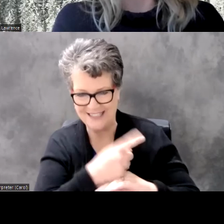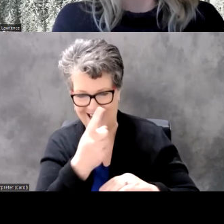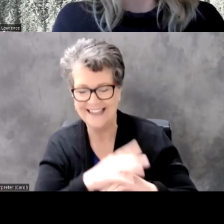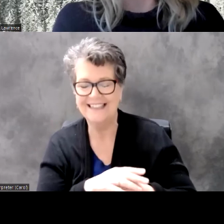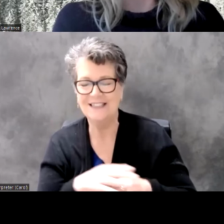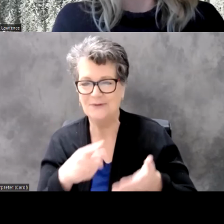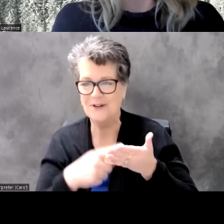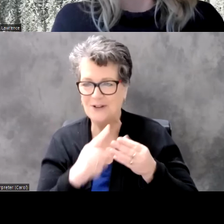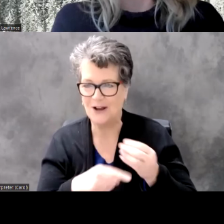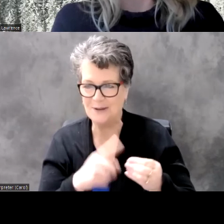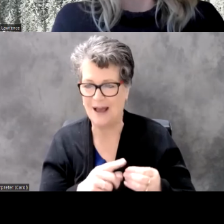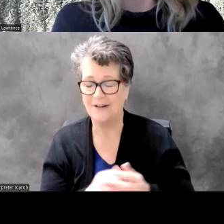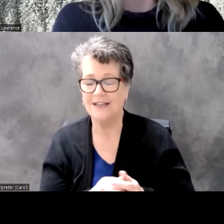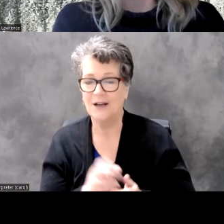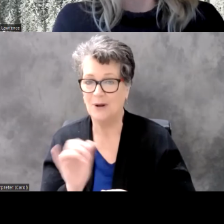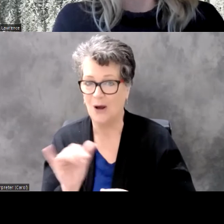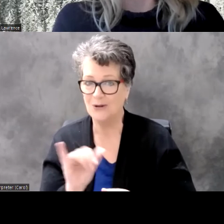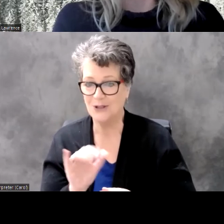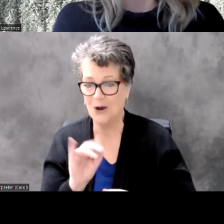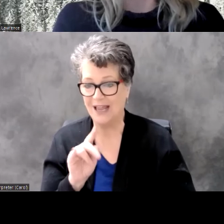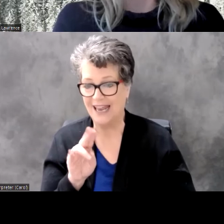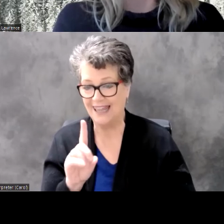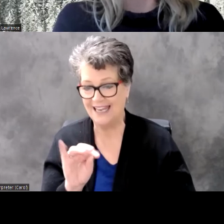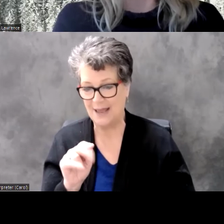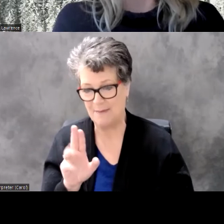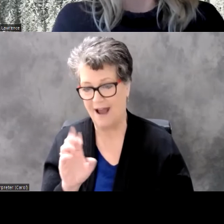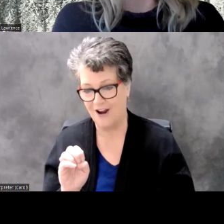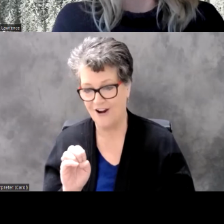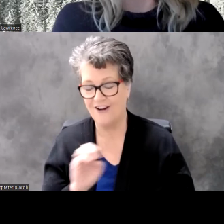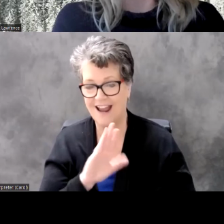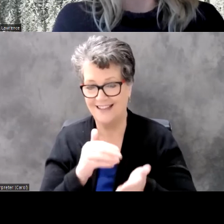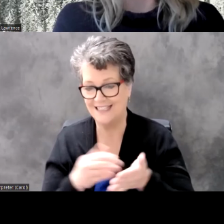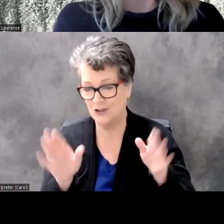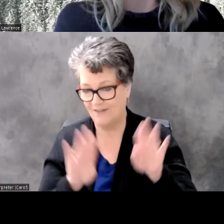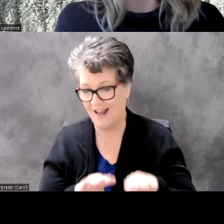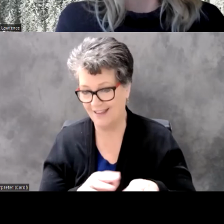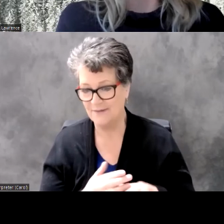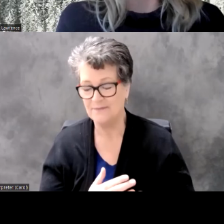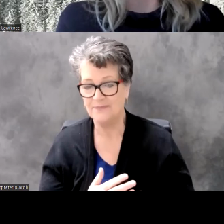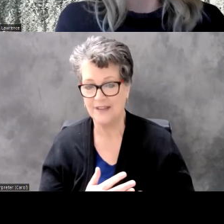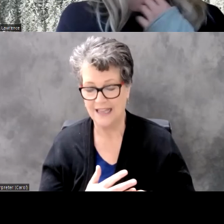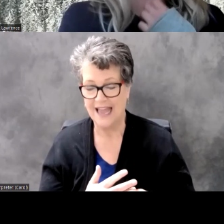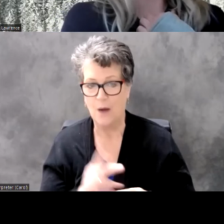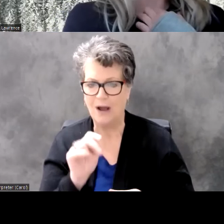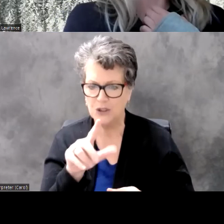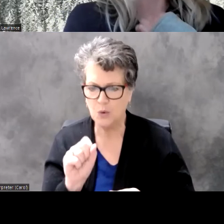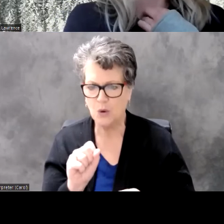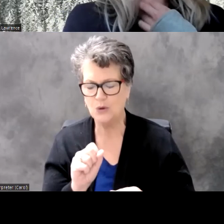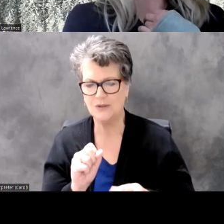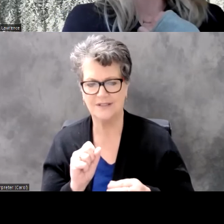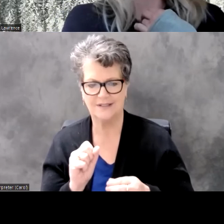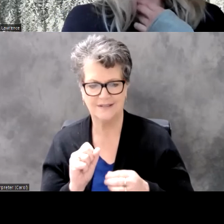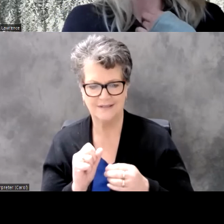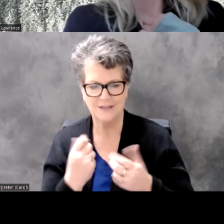about, but as well as the Inland Empire and the Central Valley tools and steps that they have taken.